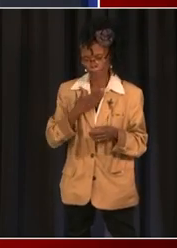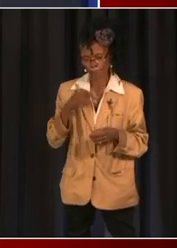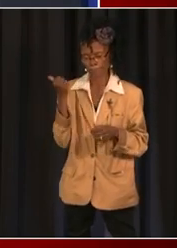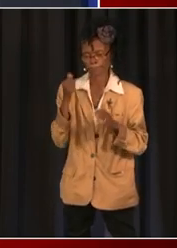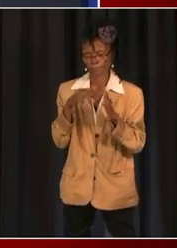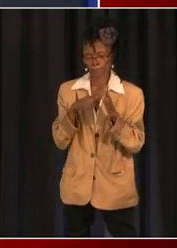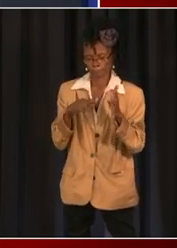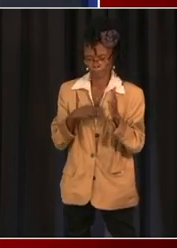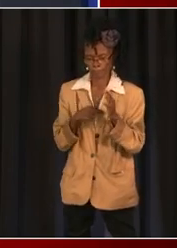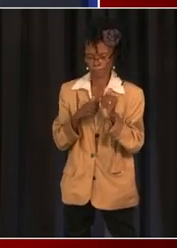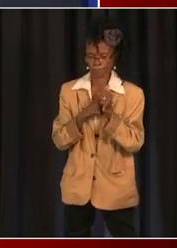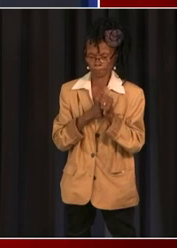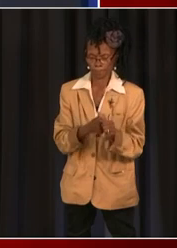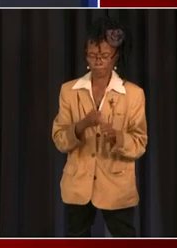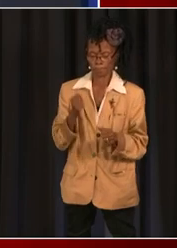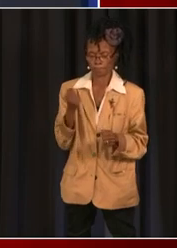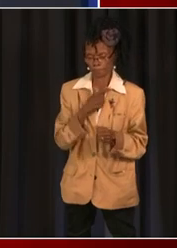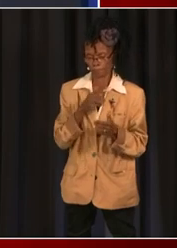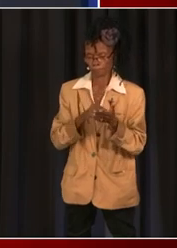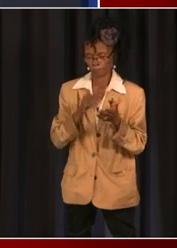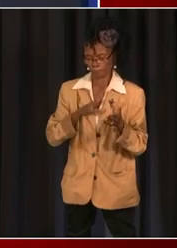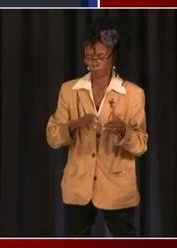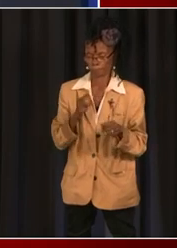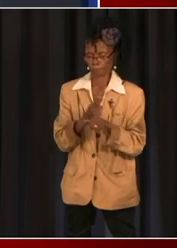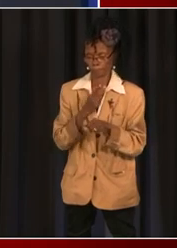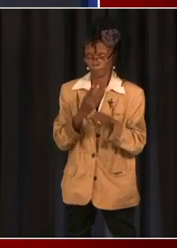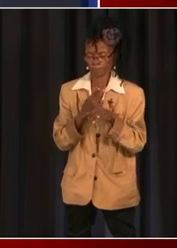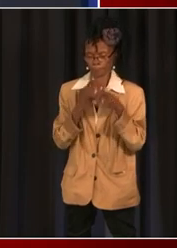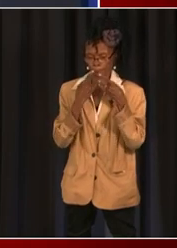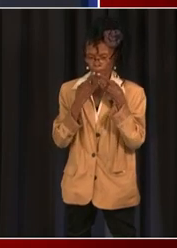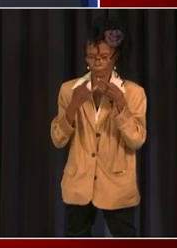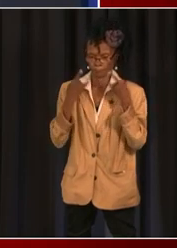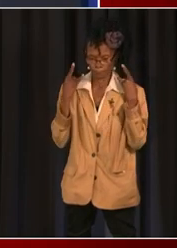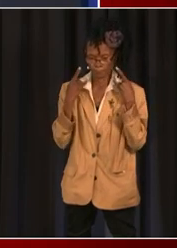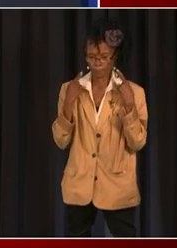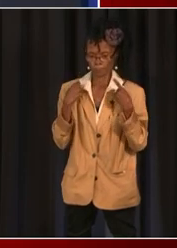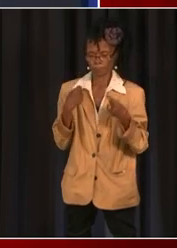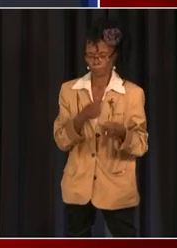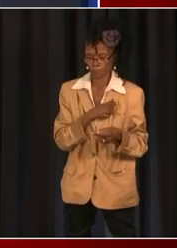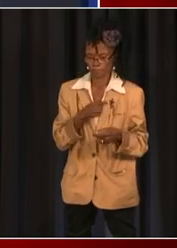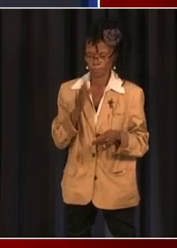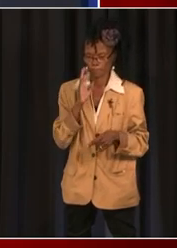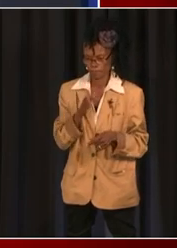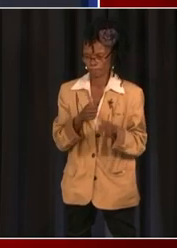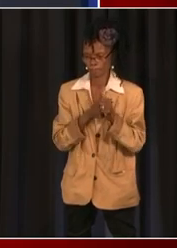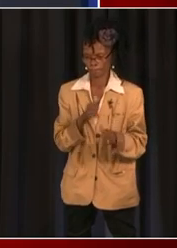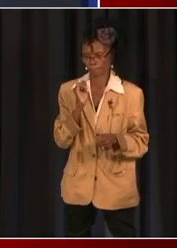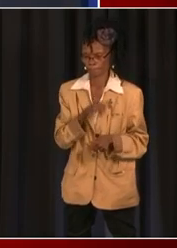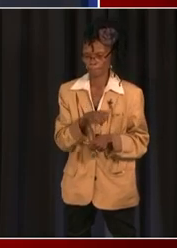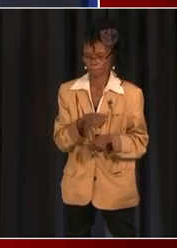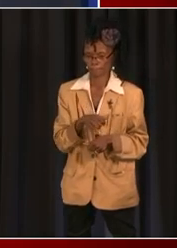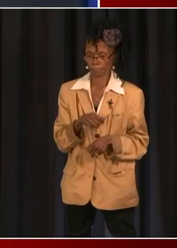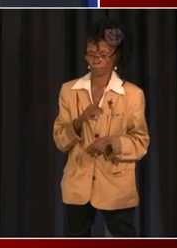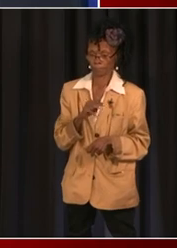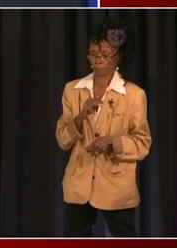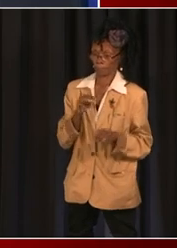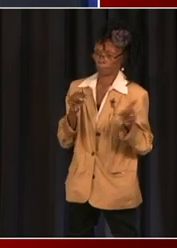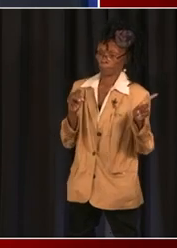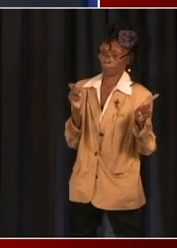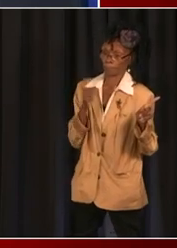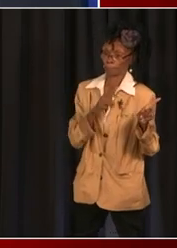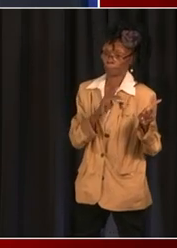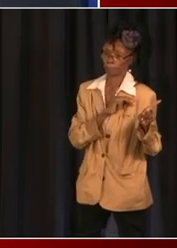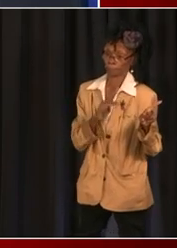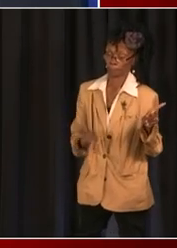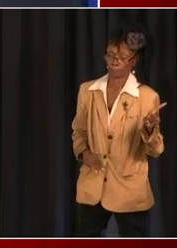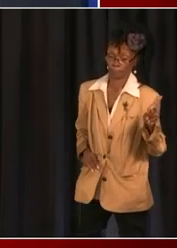be is to have all of our students masked when they're outside, and that's our posture right now. Thank you. And then Mayor Bowser, if I could ask you, with